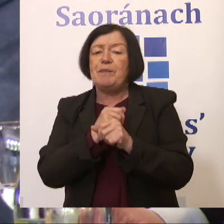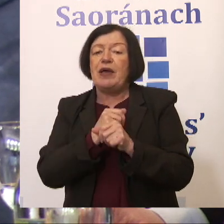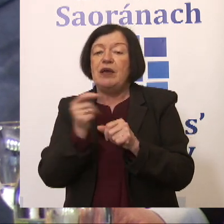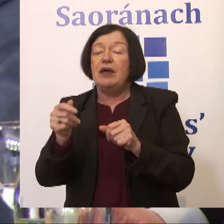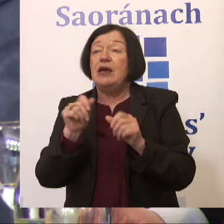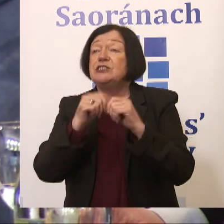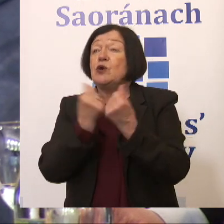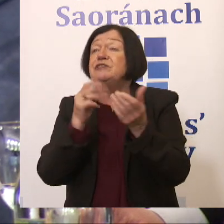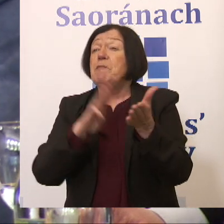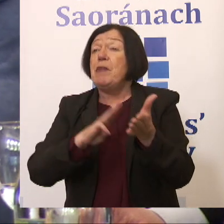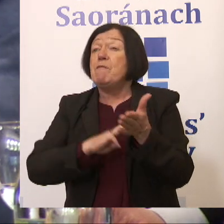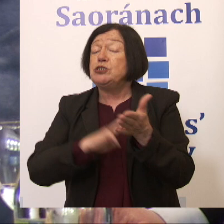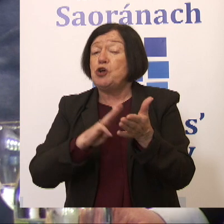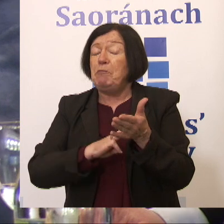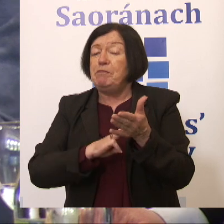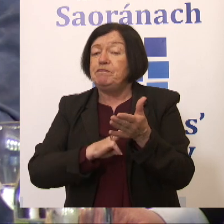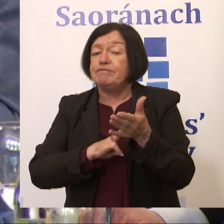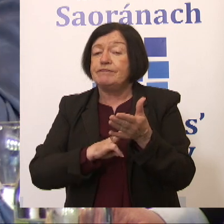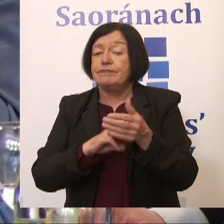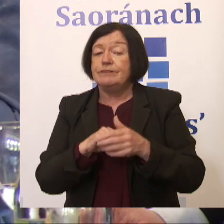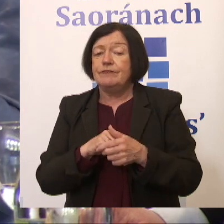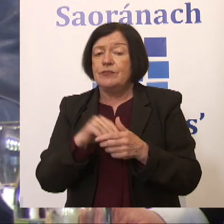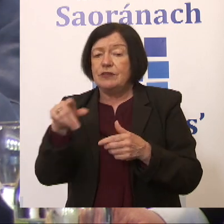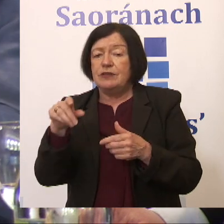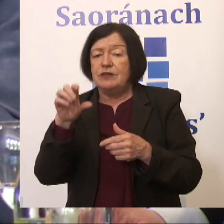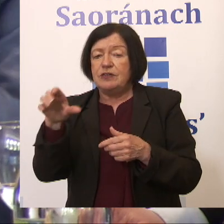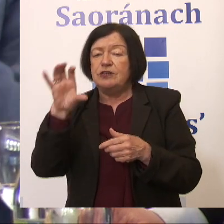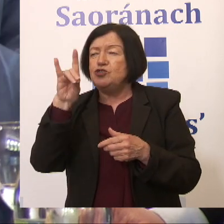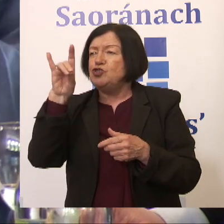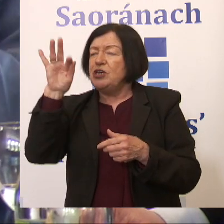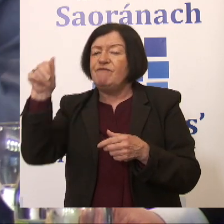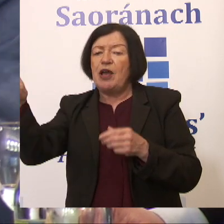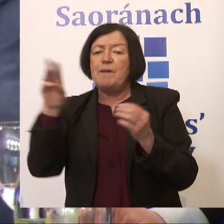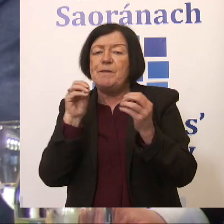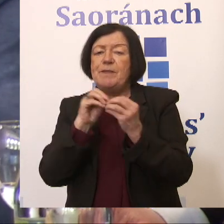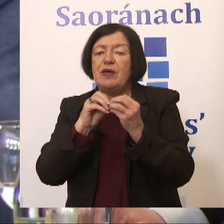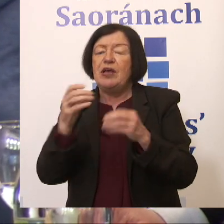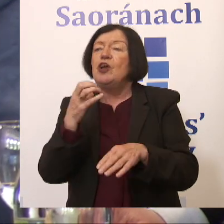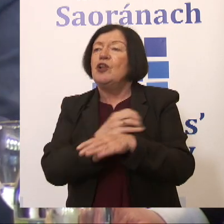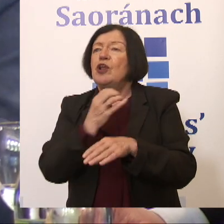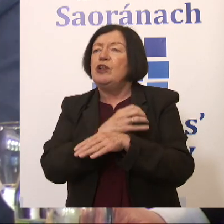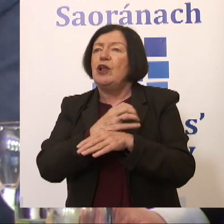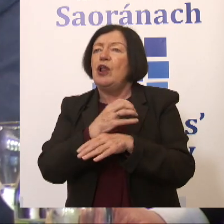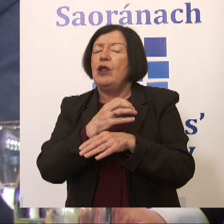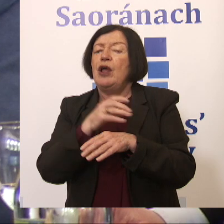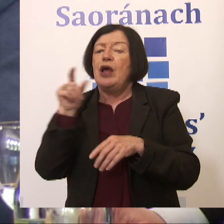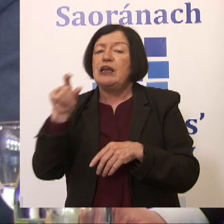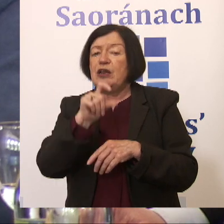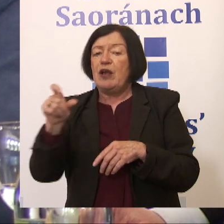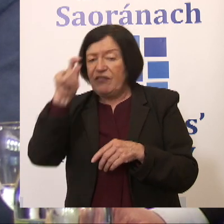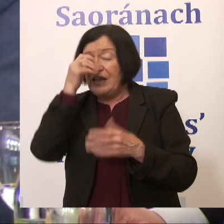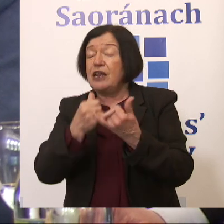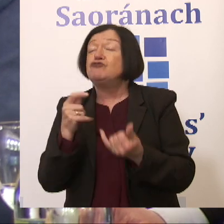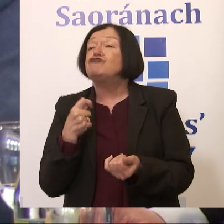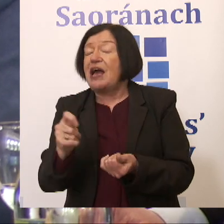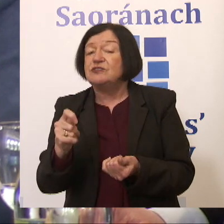associate membership, and I think was the Shifra mentioned about the contiguous local authorities. For example, something like that, like